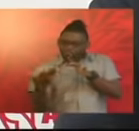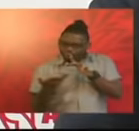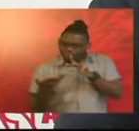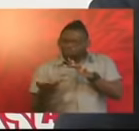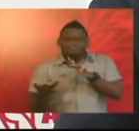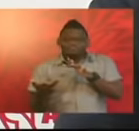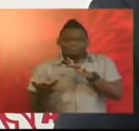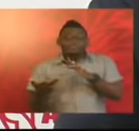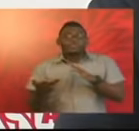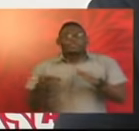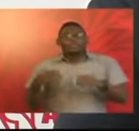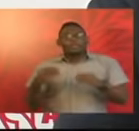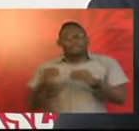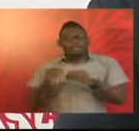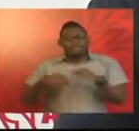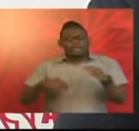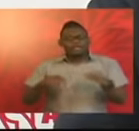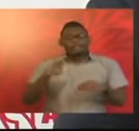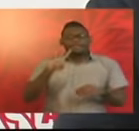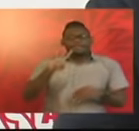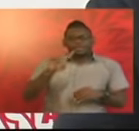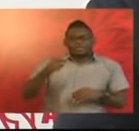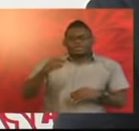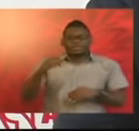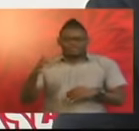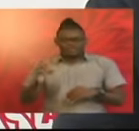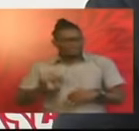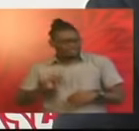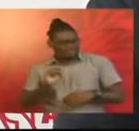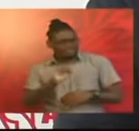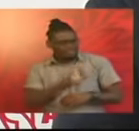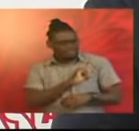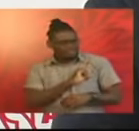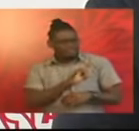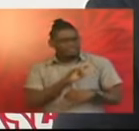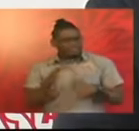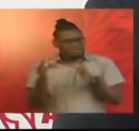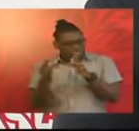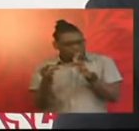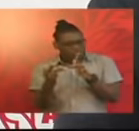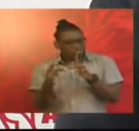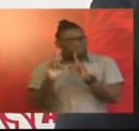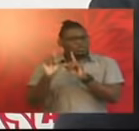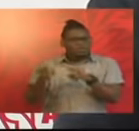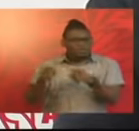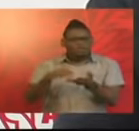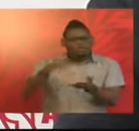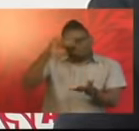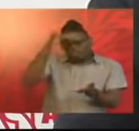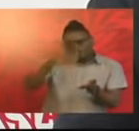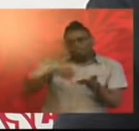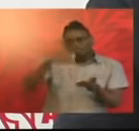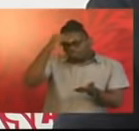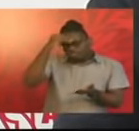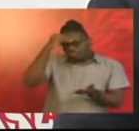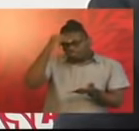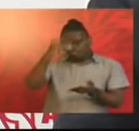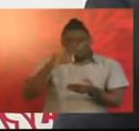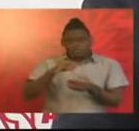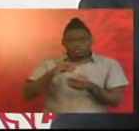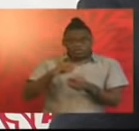411 of our staff in this type of engagement. The COVID-19 vaccine